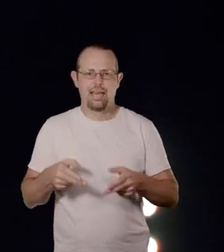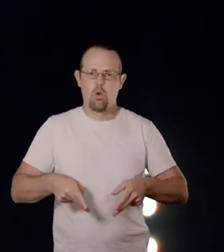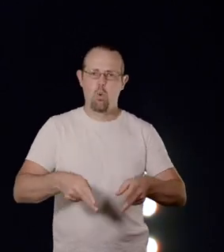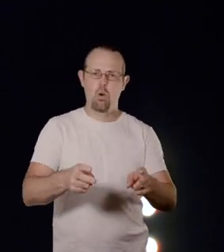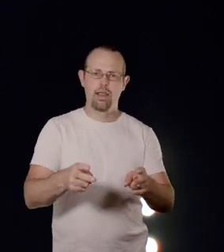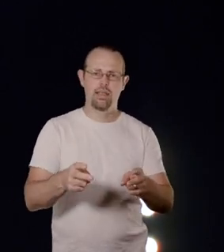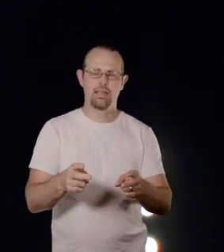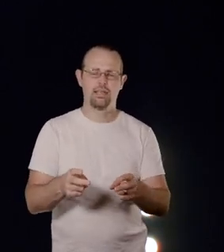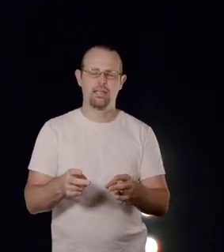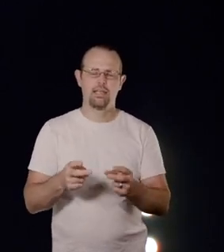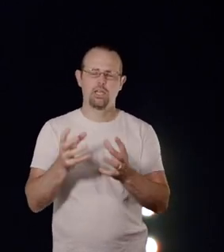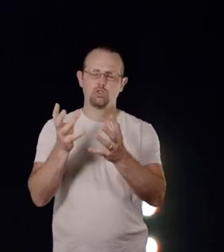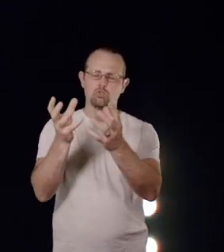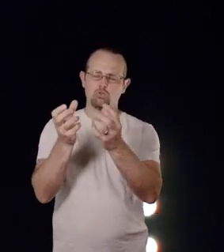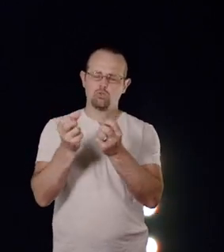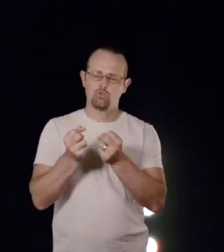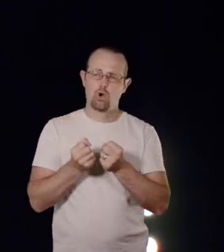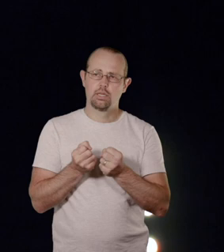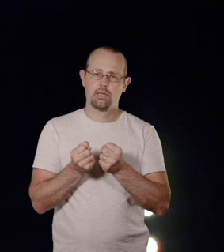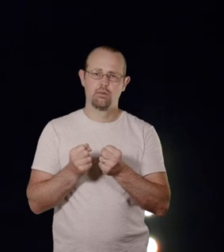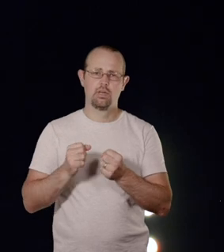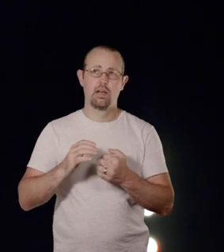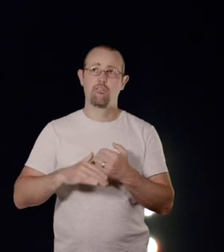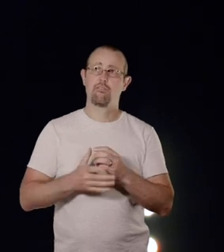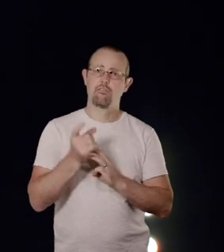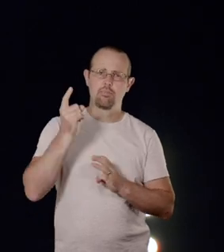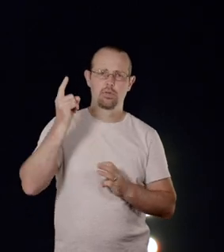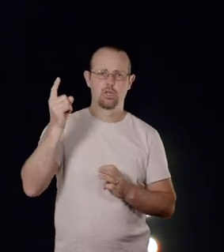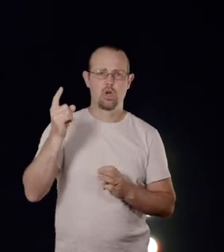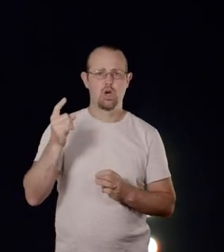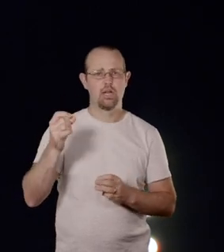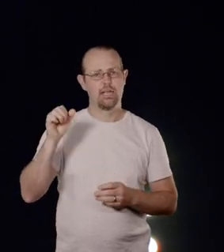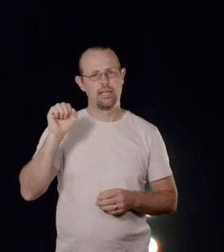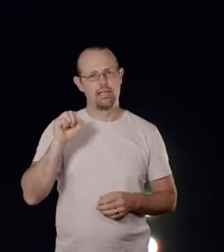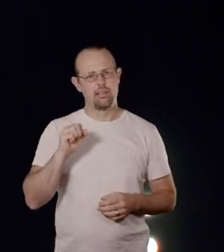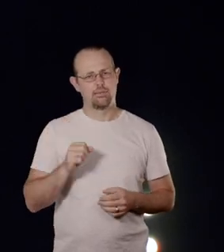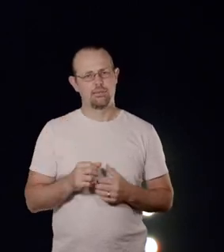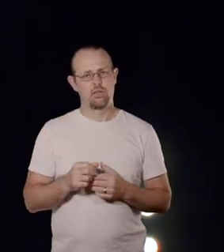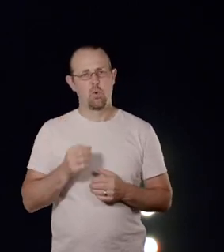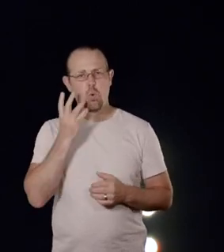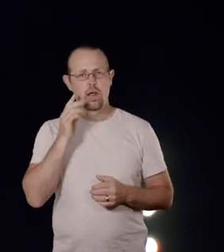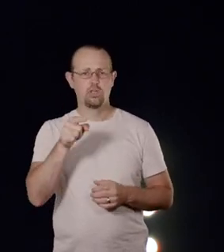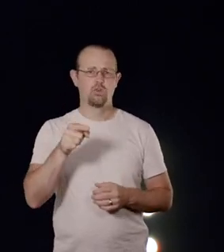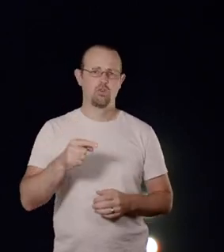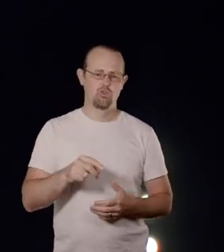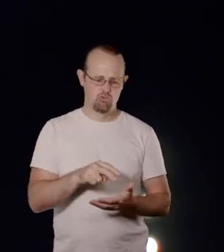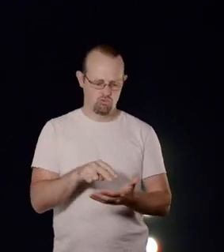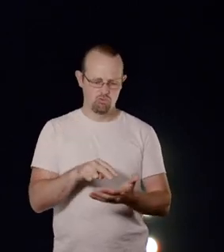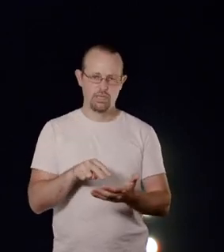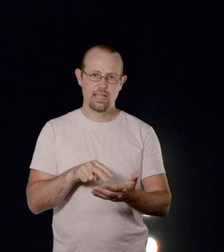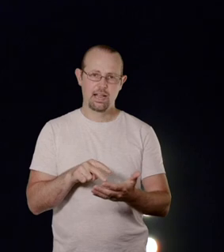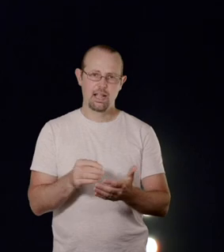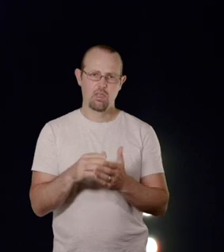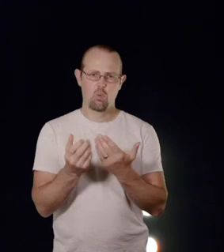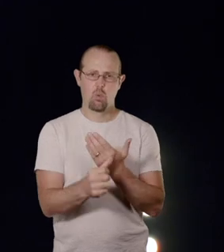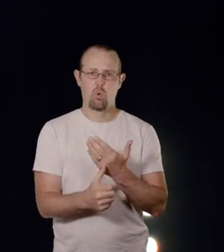yourself upon the messages and the verses and the words that God gives you. Like I said, when you're reading the word, you're having a chat with God.